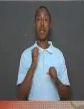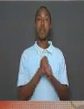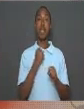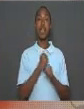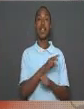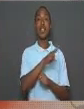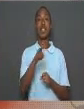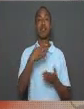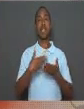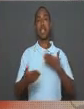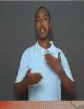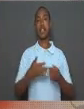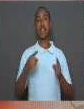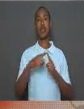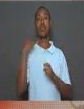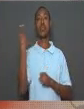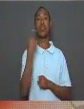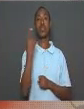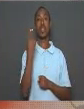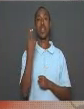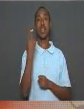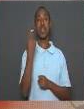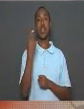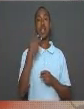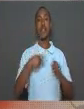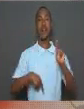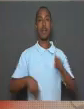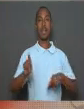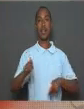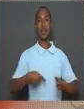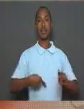making them easier to use in farming.